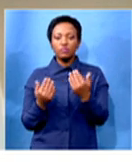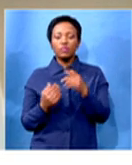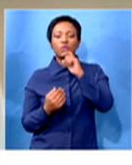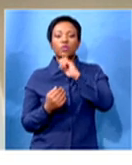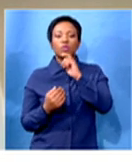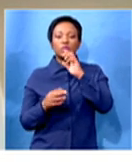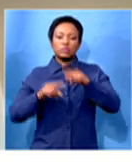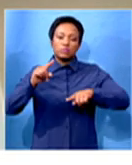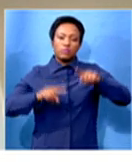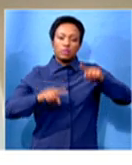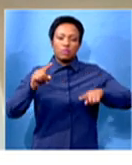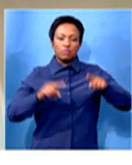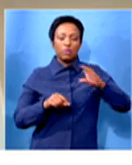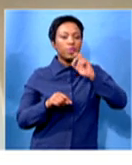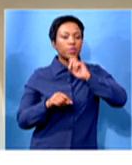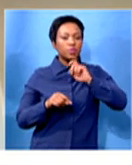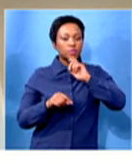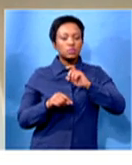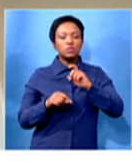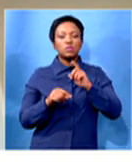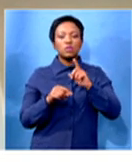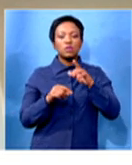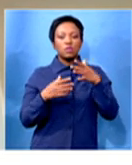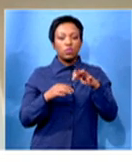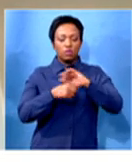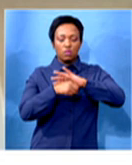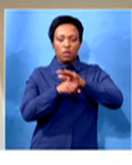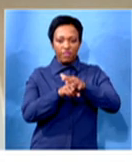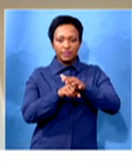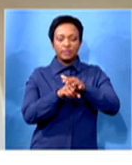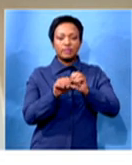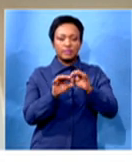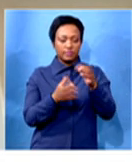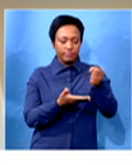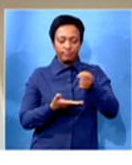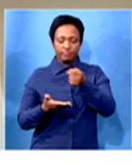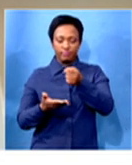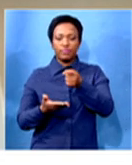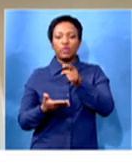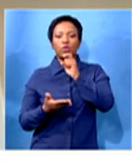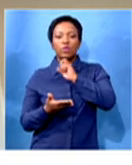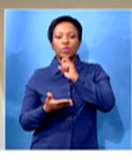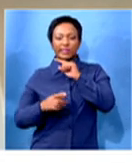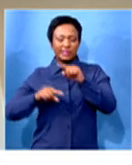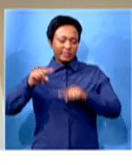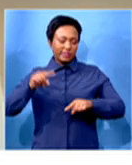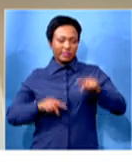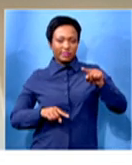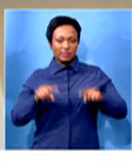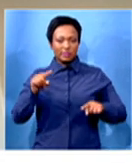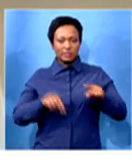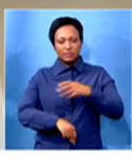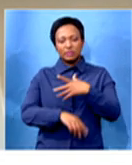kinds of platforms. So they're all directed at COVID-19, but based on different kinds of